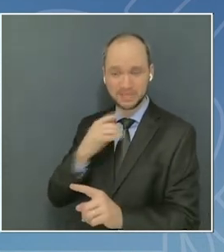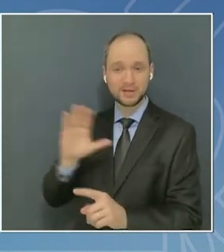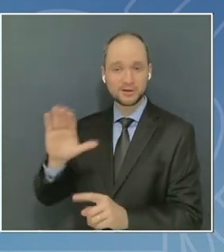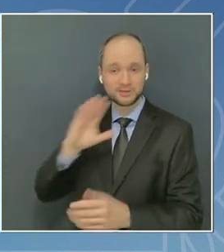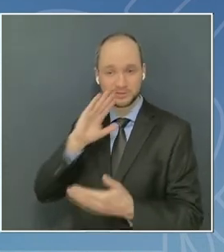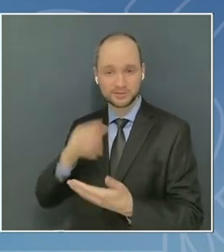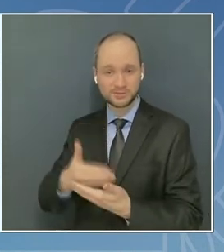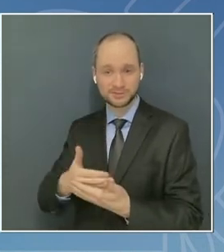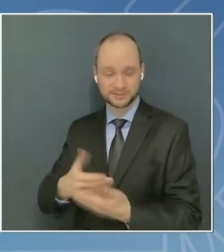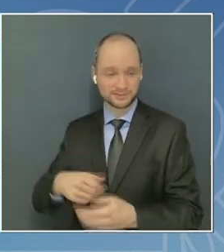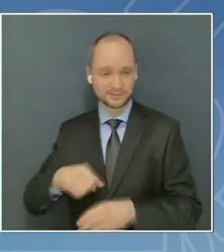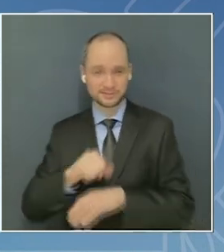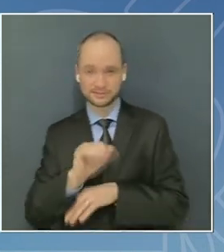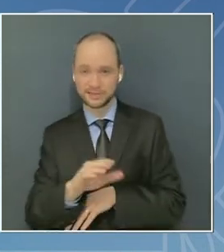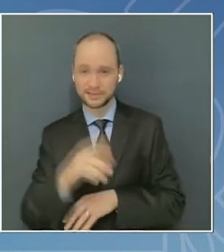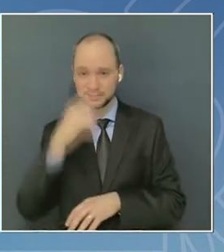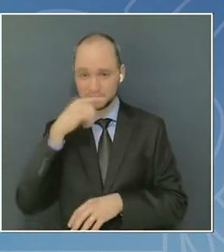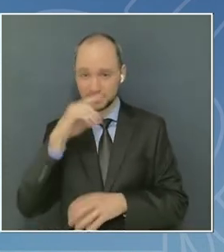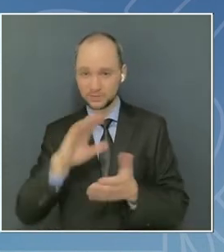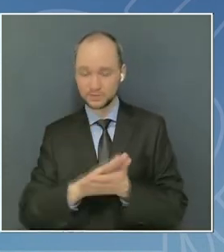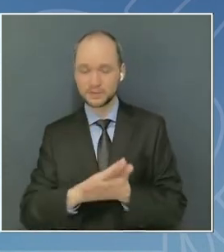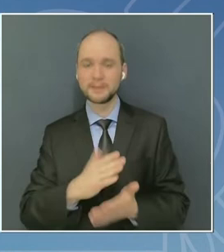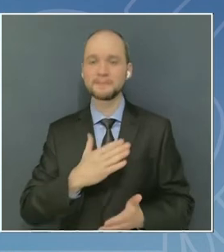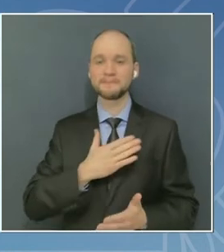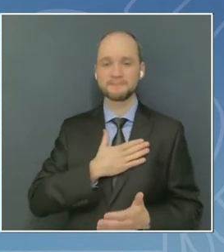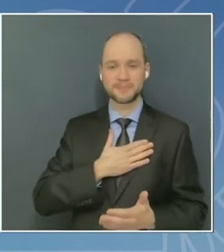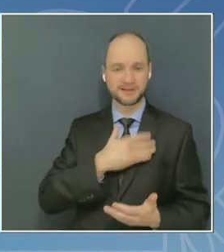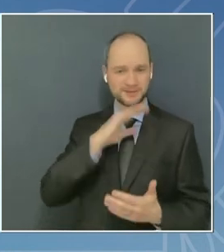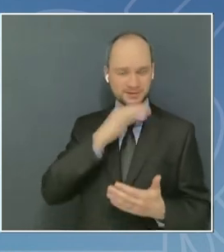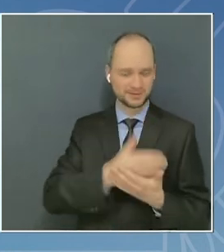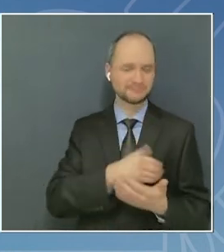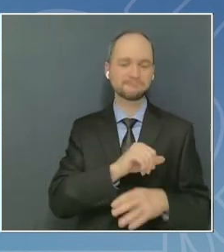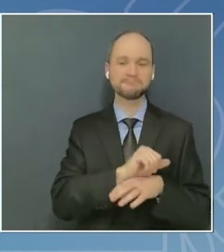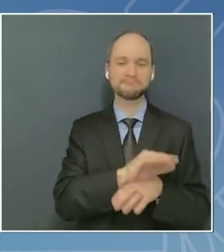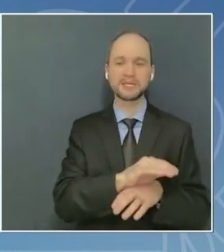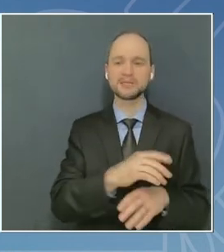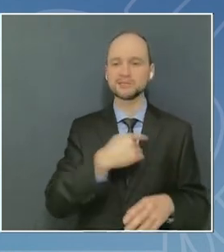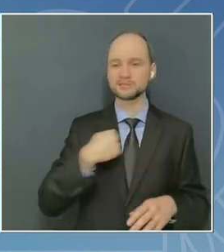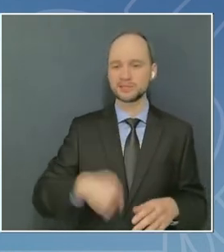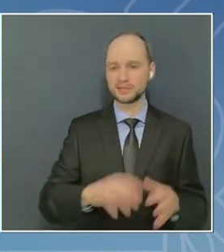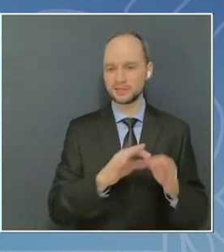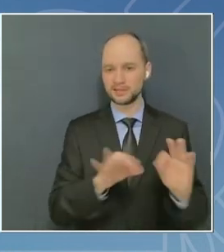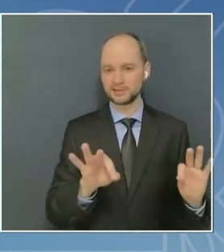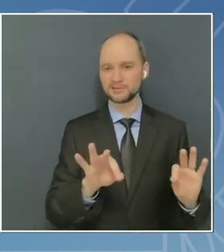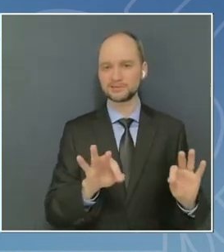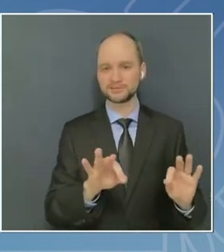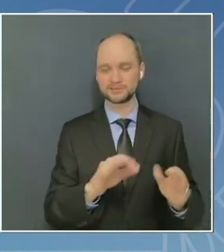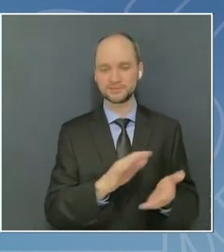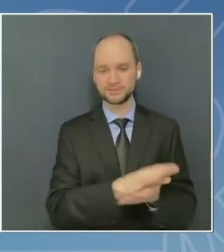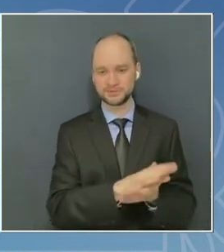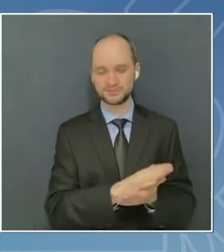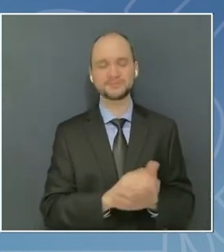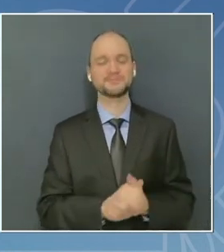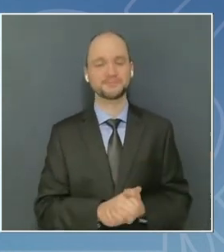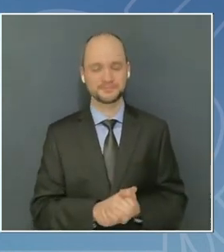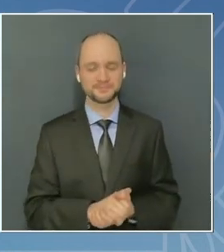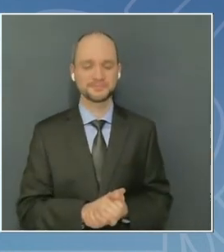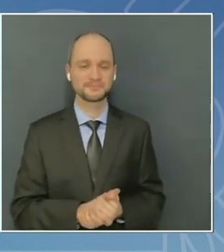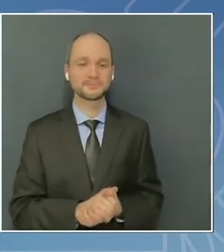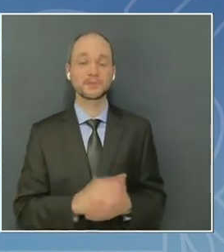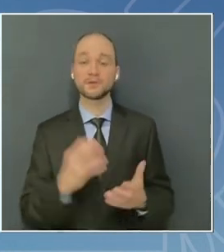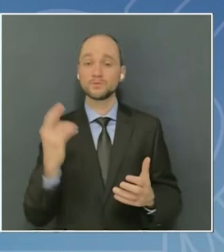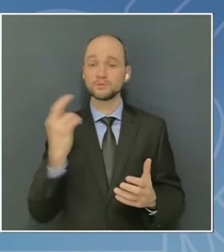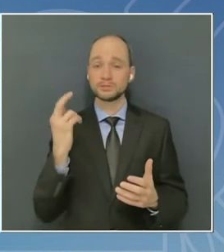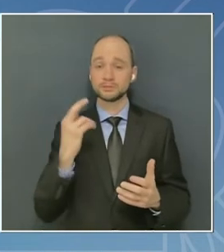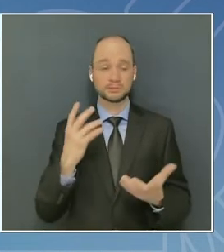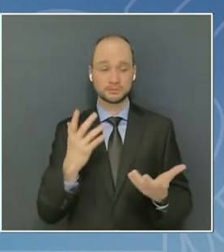when they are like 4 or 6 years old. And also I'm being very active in the Chinese school. The reason for that, because when their kids, they